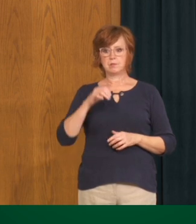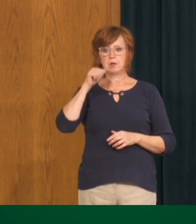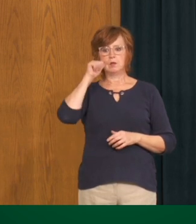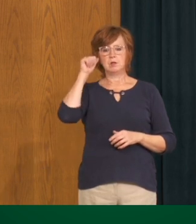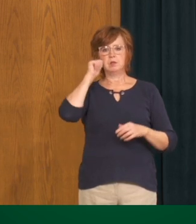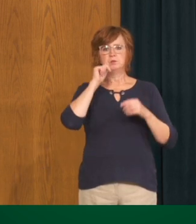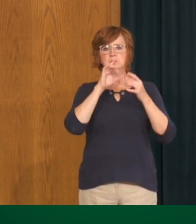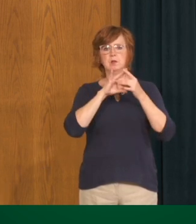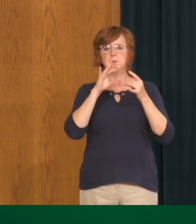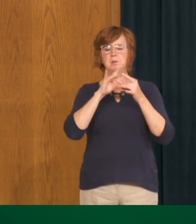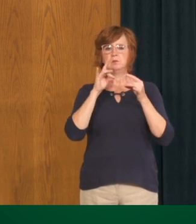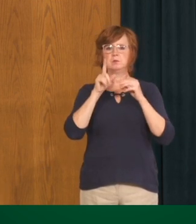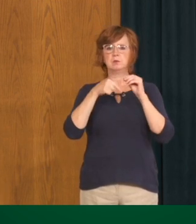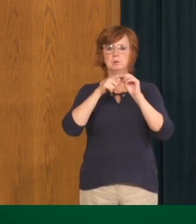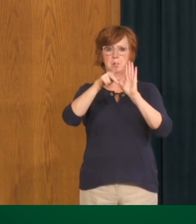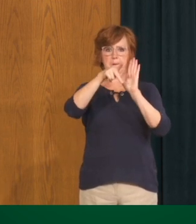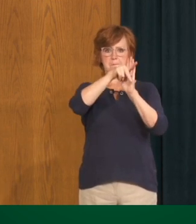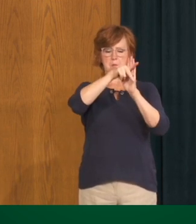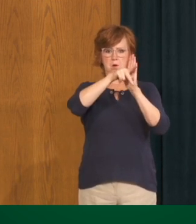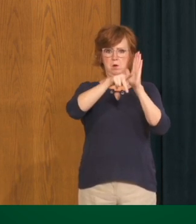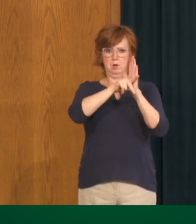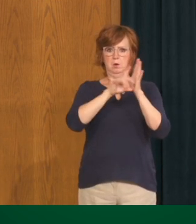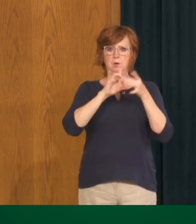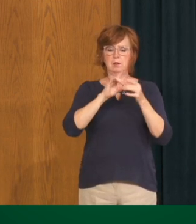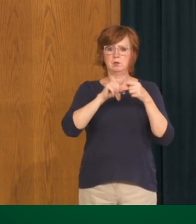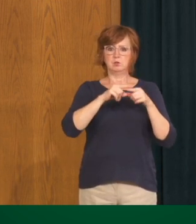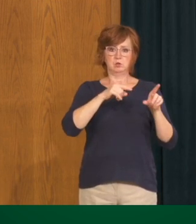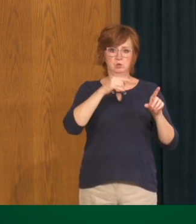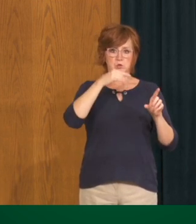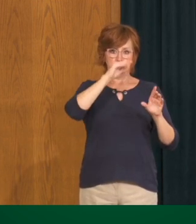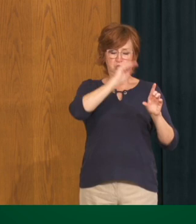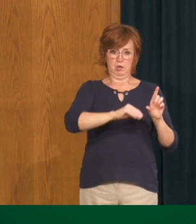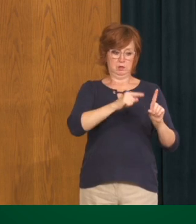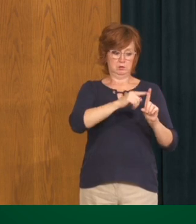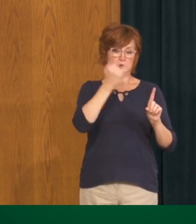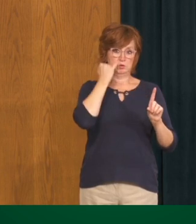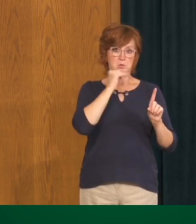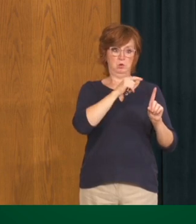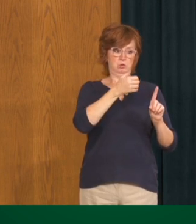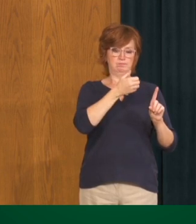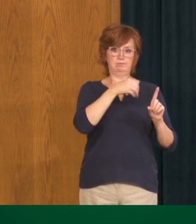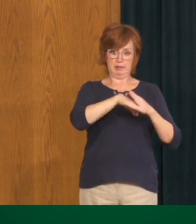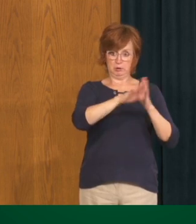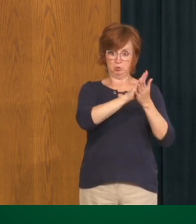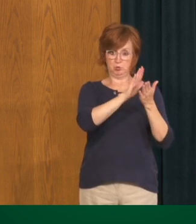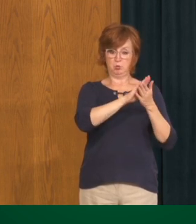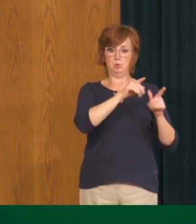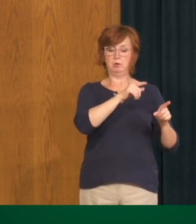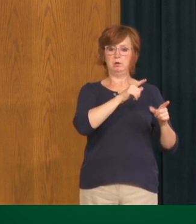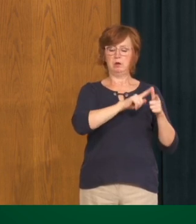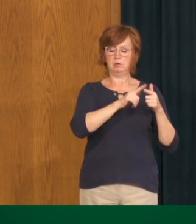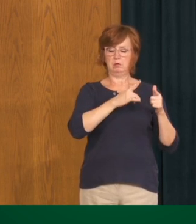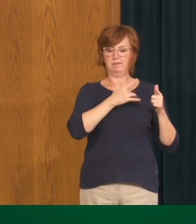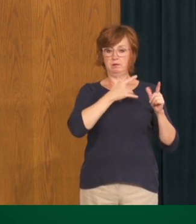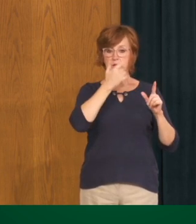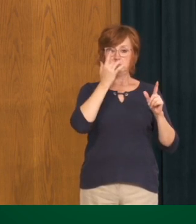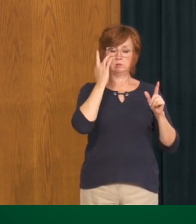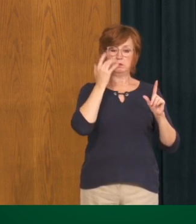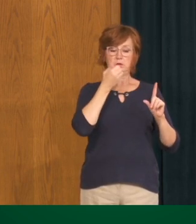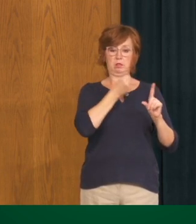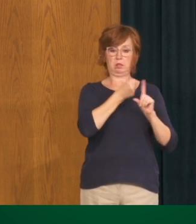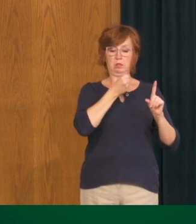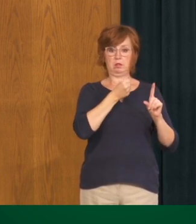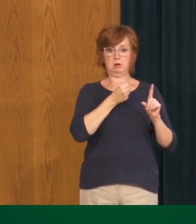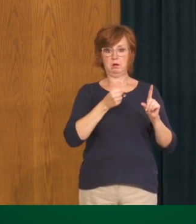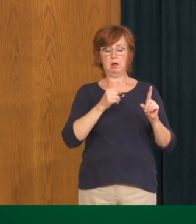become sick at school and the policies in terms of isolating them, getting the parents to come right away to pick them up, it still seemed vague when it